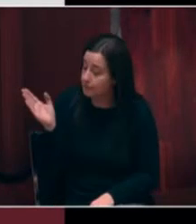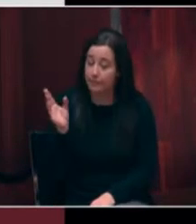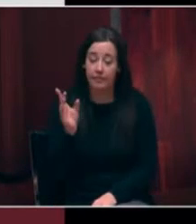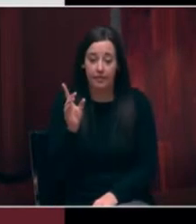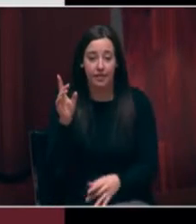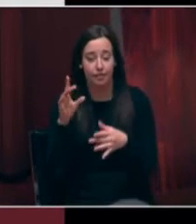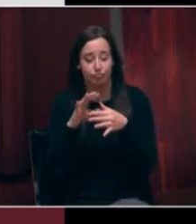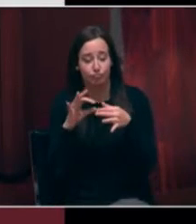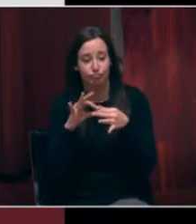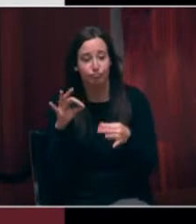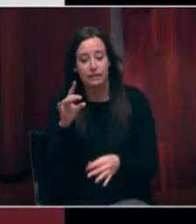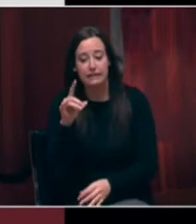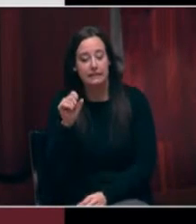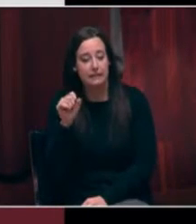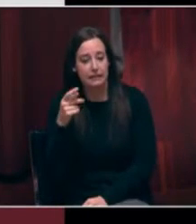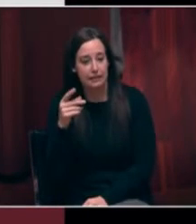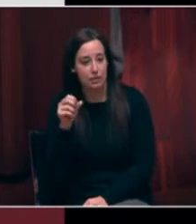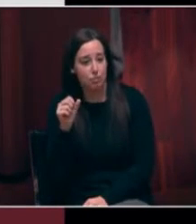disposal.